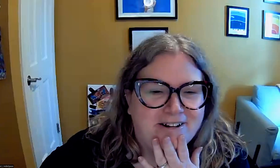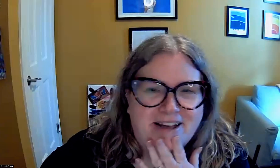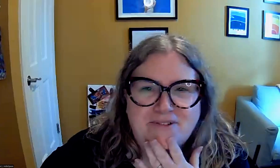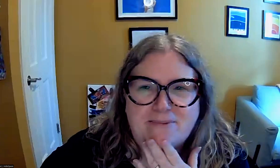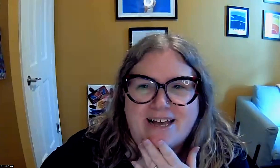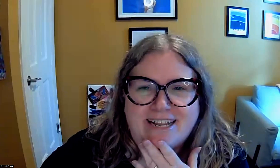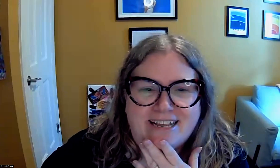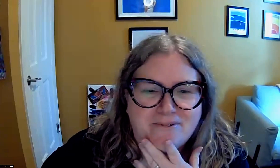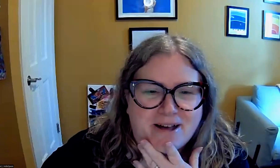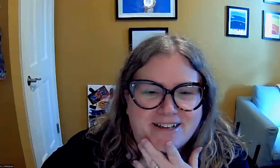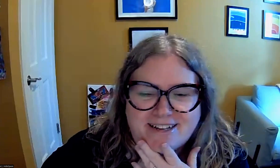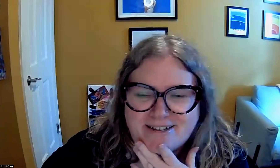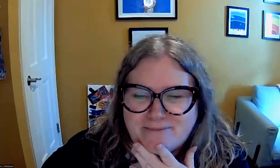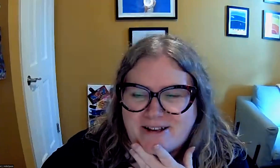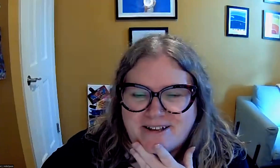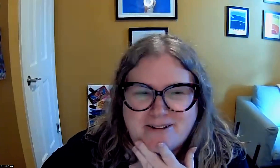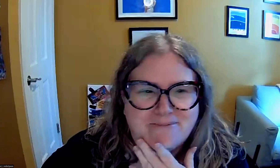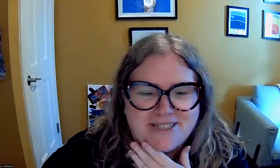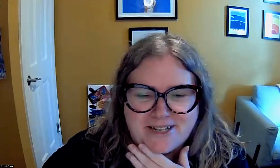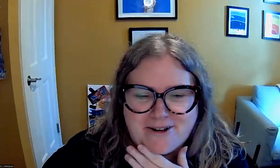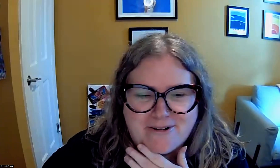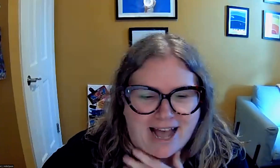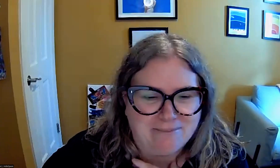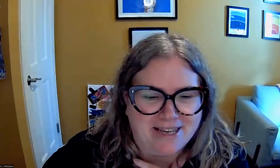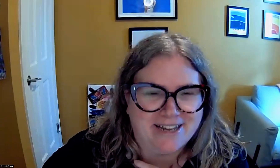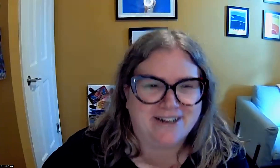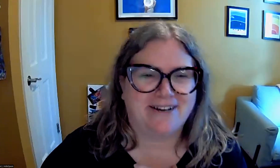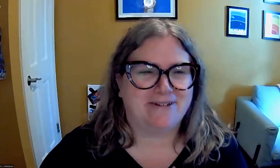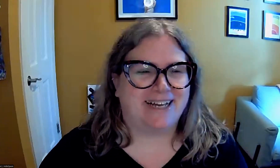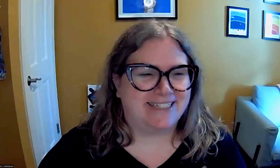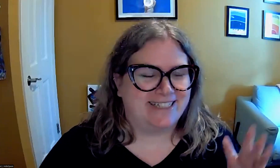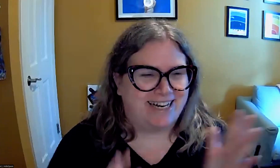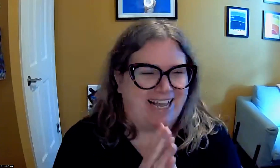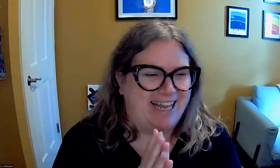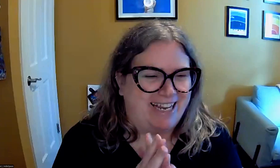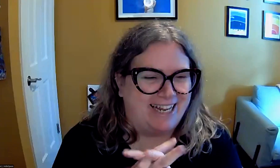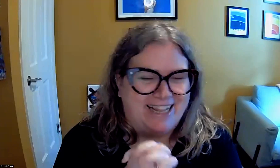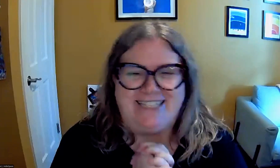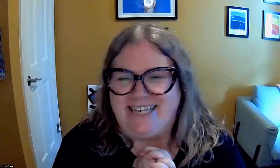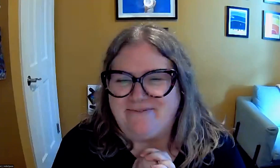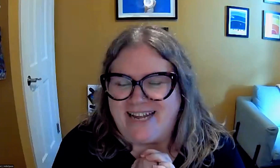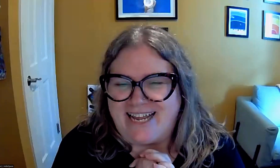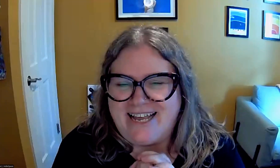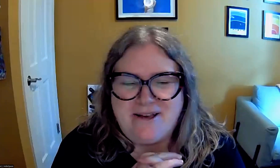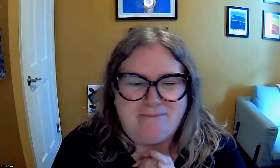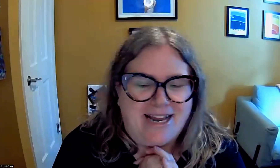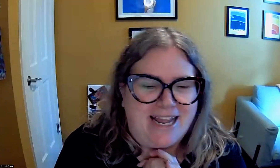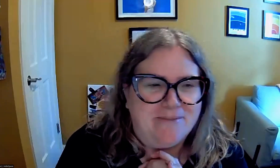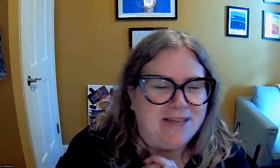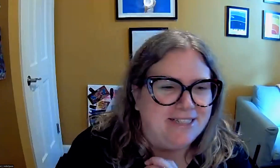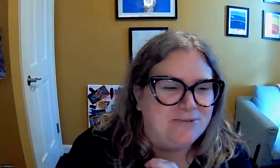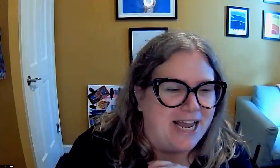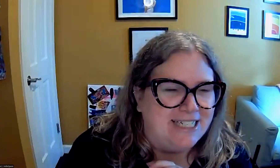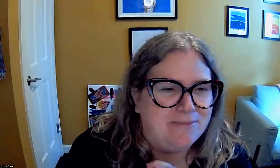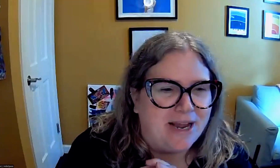Hello, everybody. Welcome, welcome. We're so happy you're here with us tonight, this evening. My